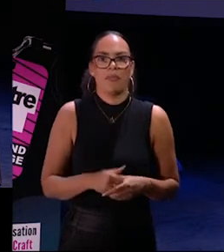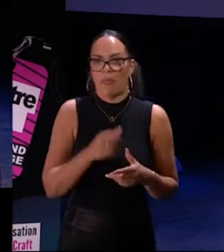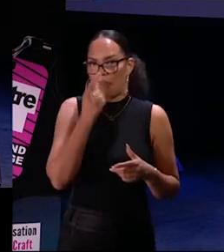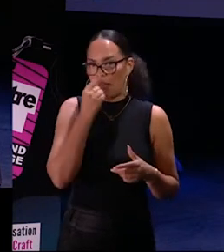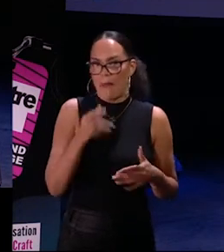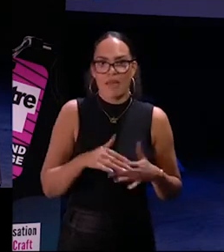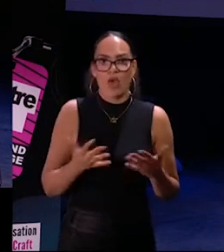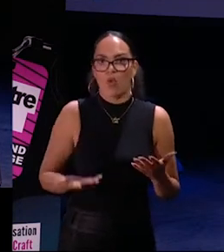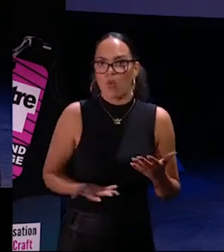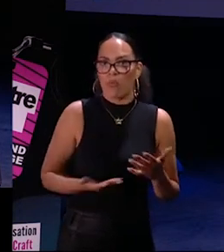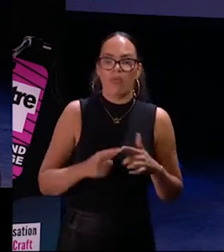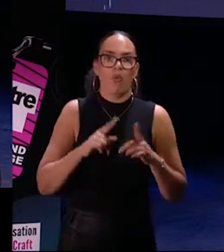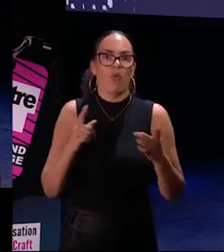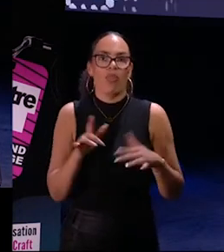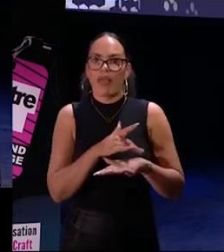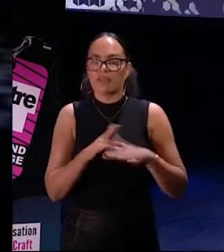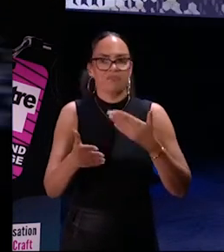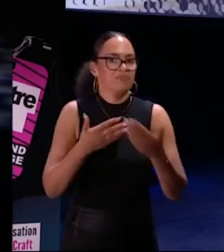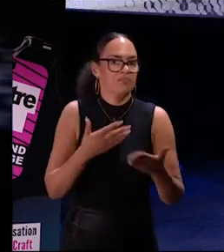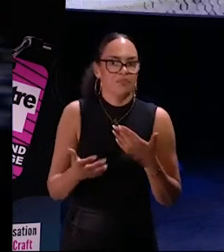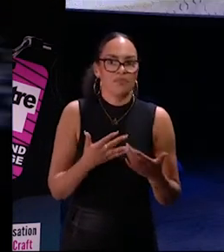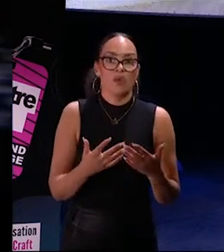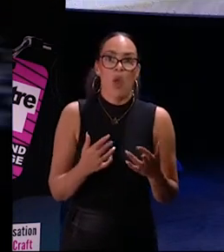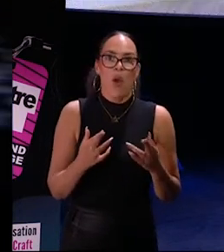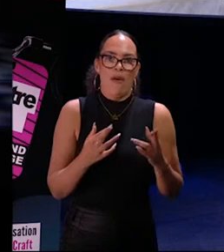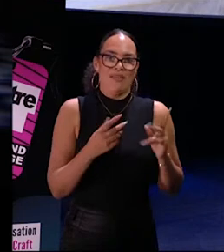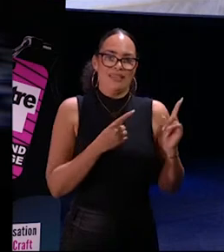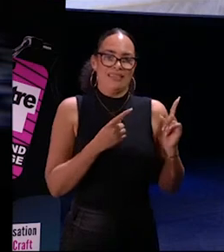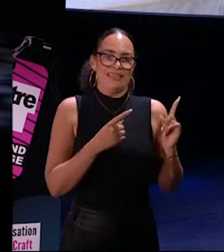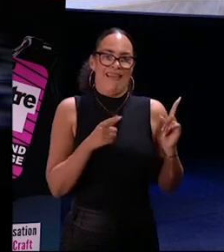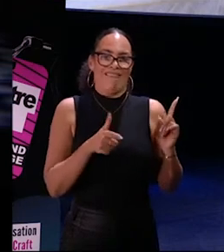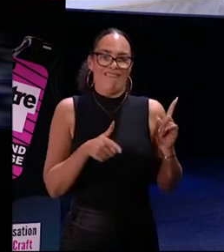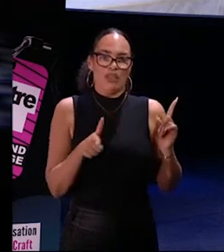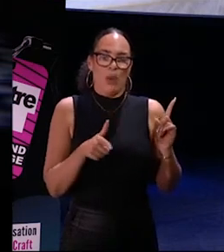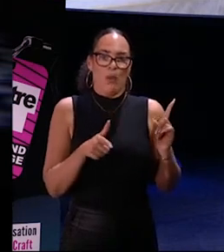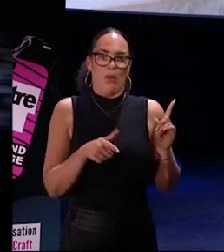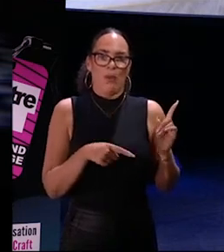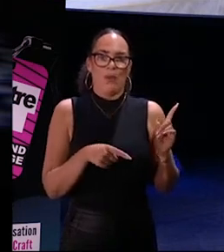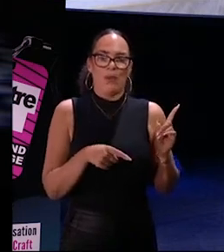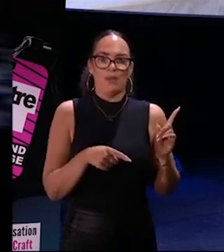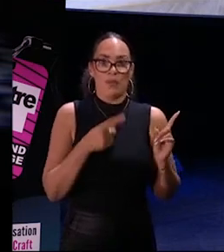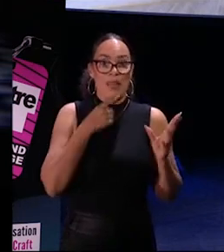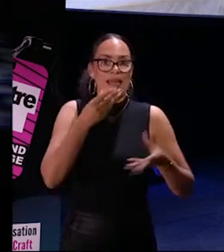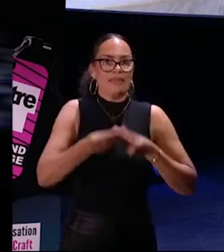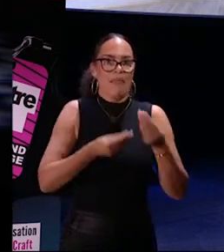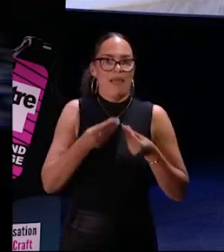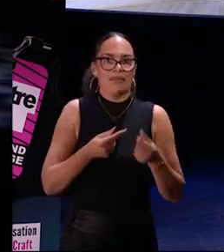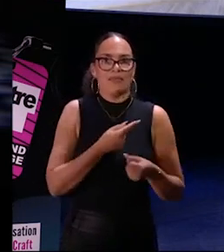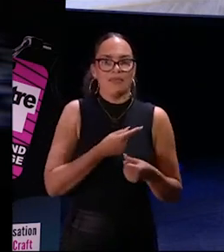whatever. So this is a small little video that hopefully we'll play, which we need the audio on for, which just explains a bit about digital